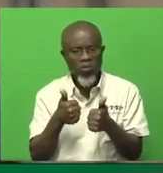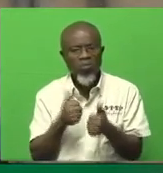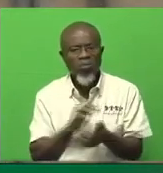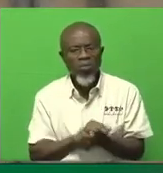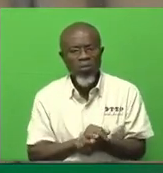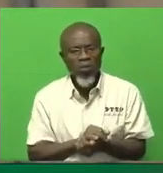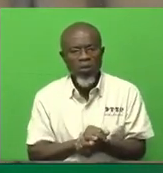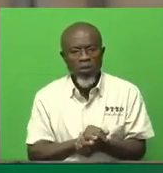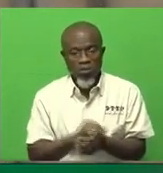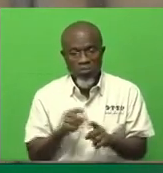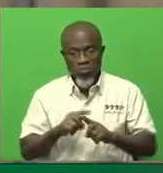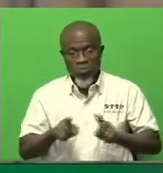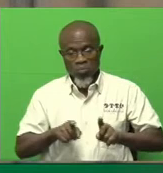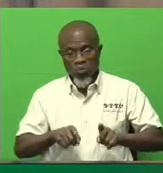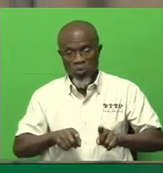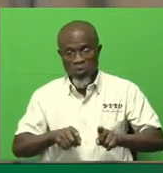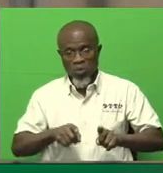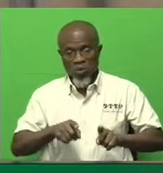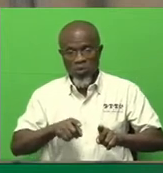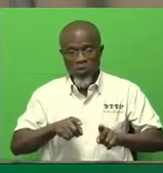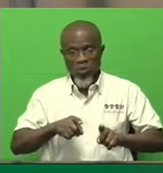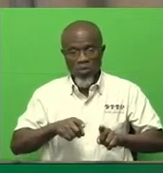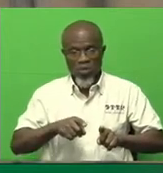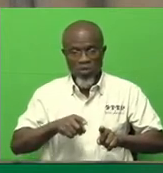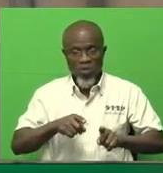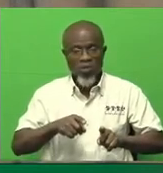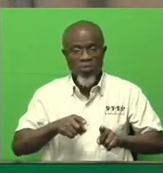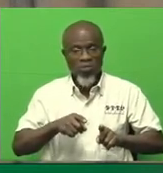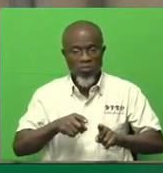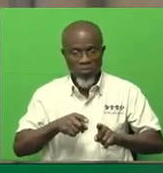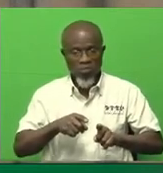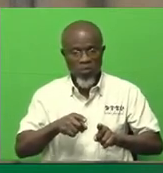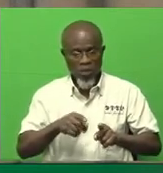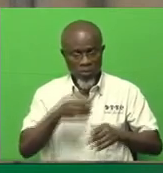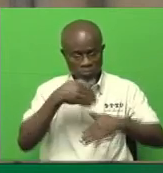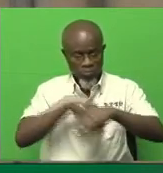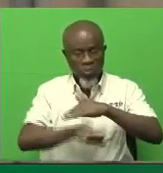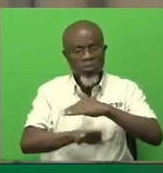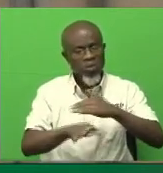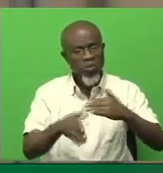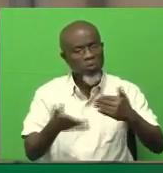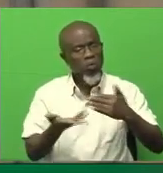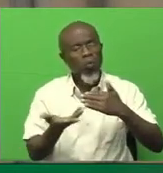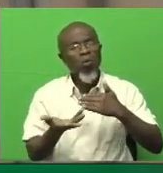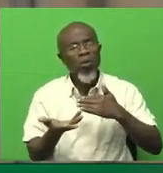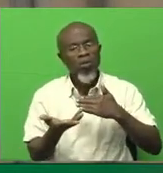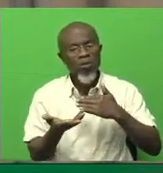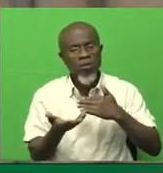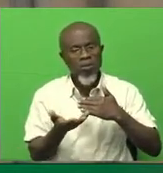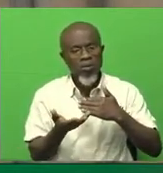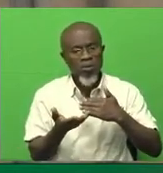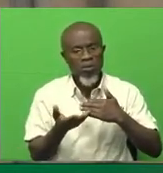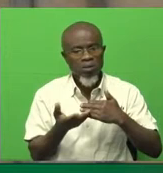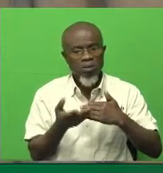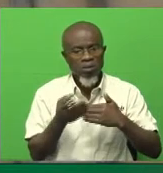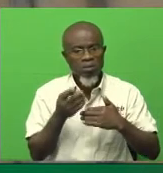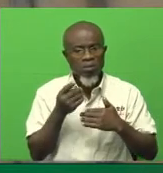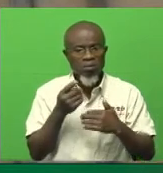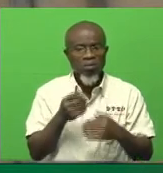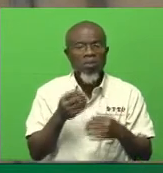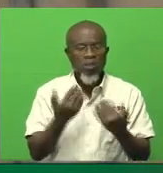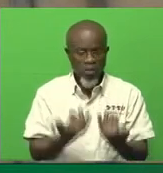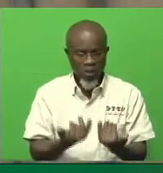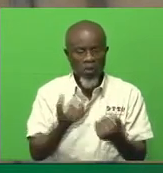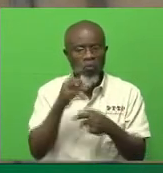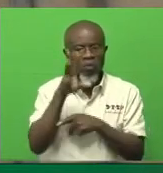the exclusive best breastfeeding rates at Birth which is the first index we look at is now